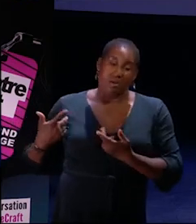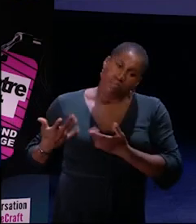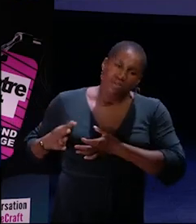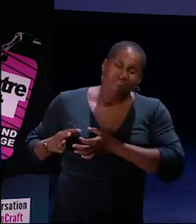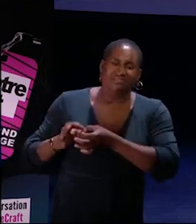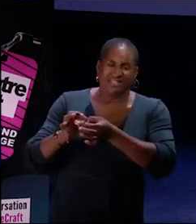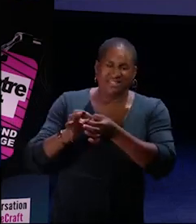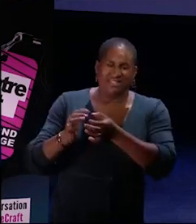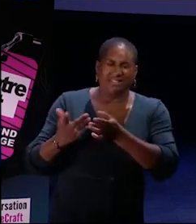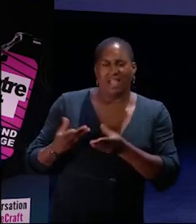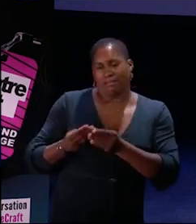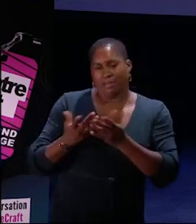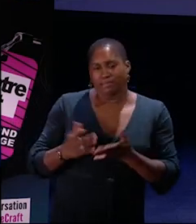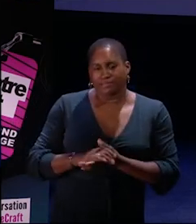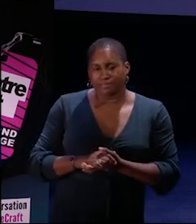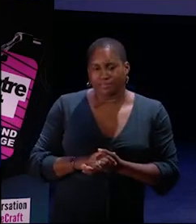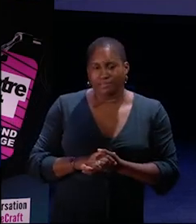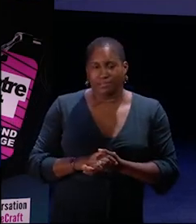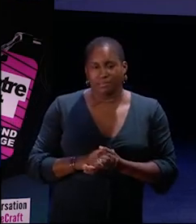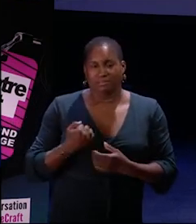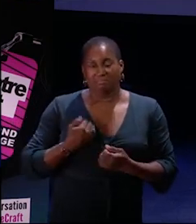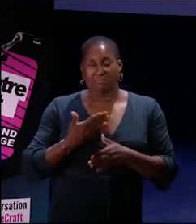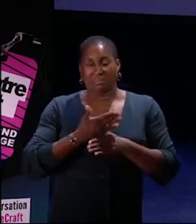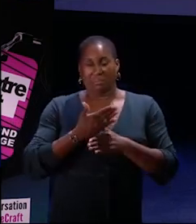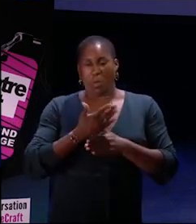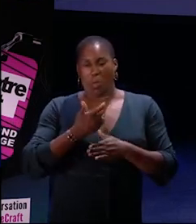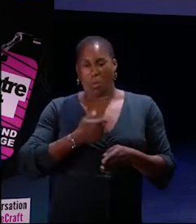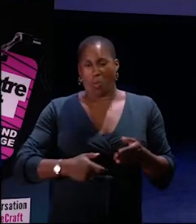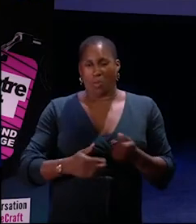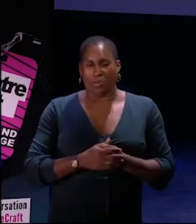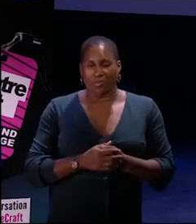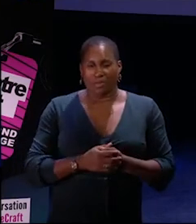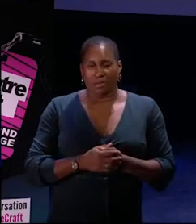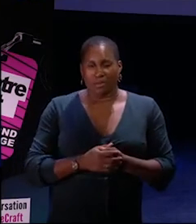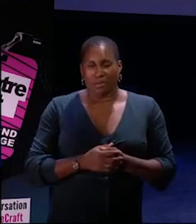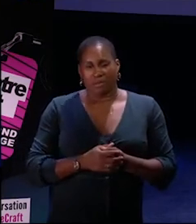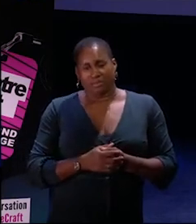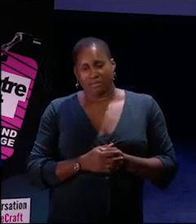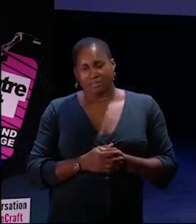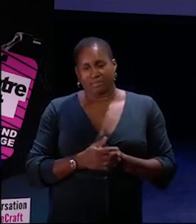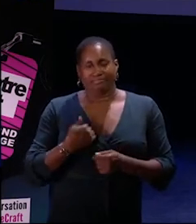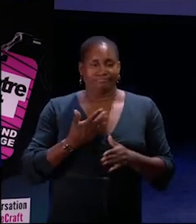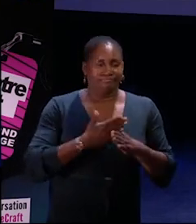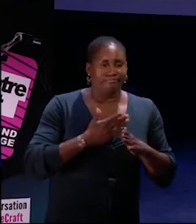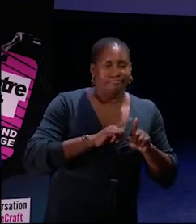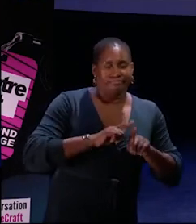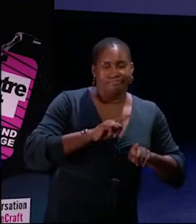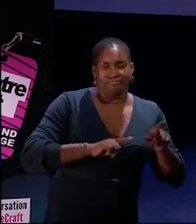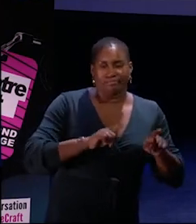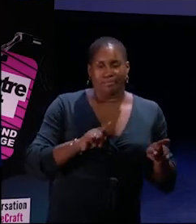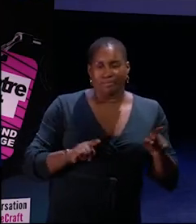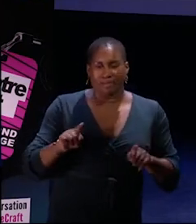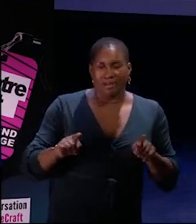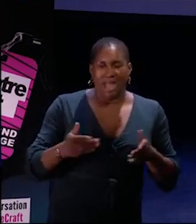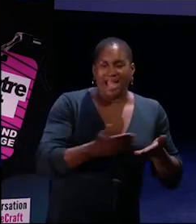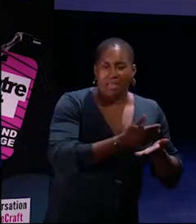together. I suppose if my work has any sort of muscle around it, I've worked in kind of collective,